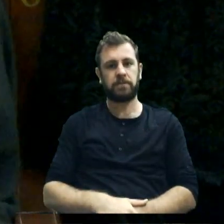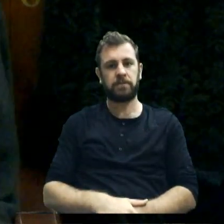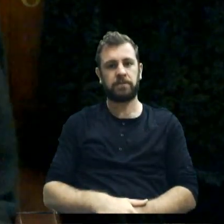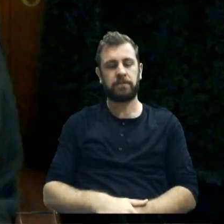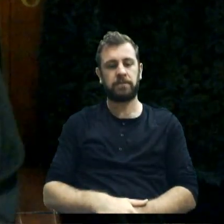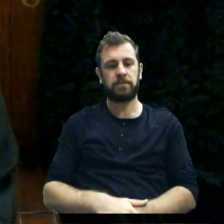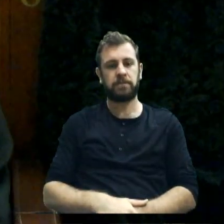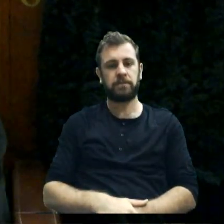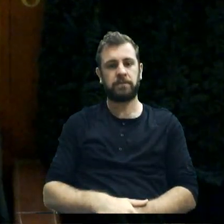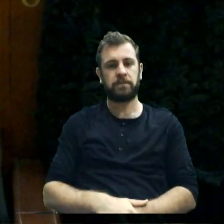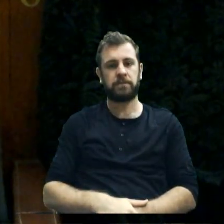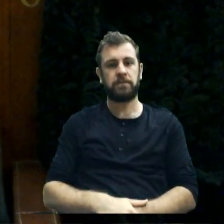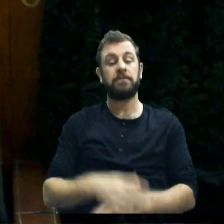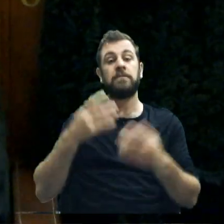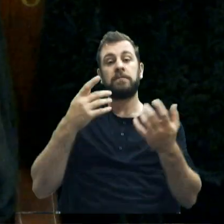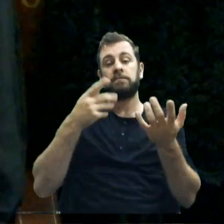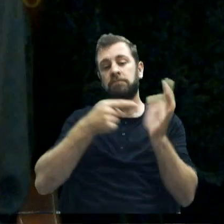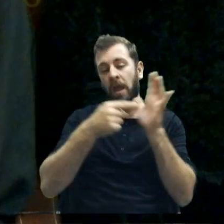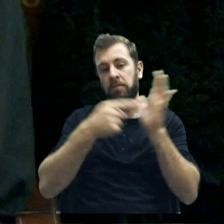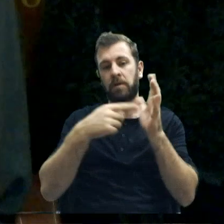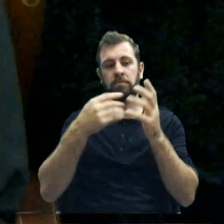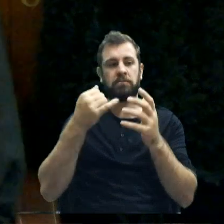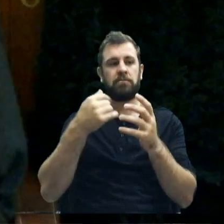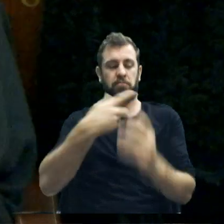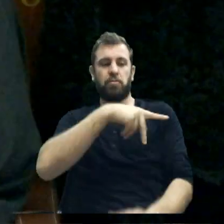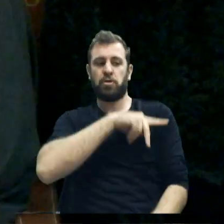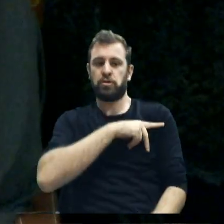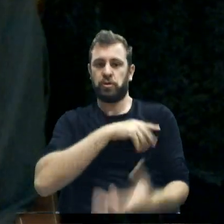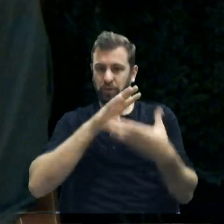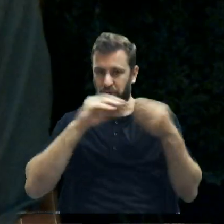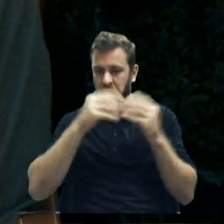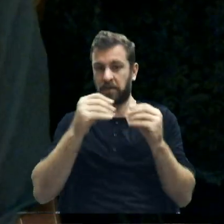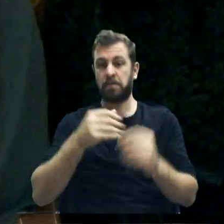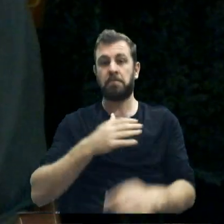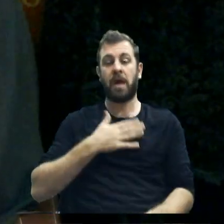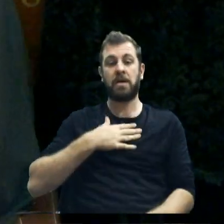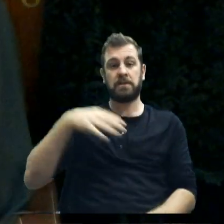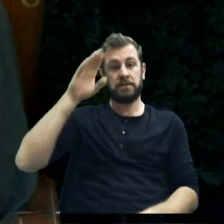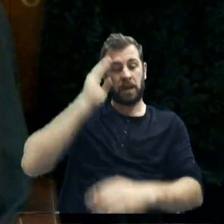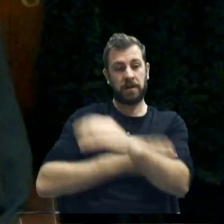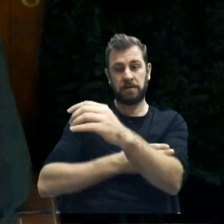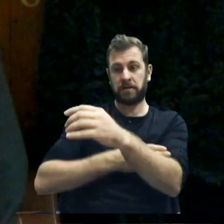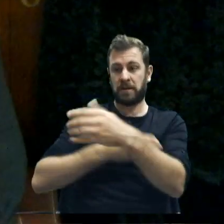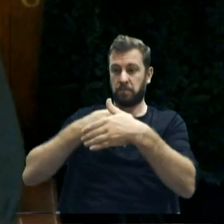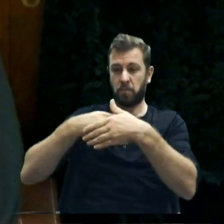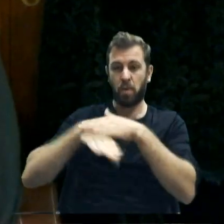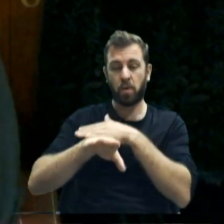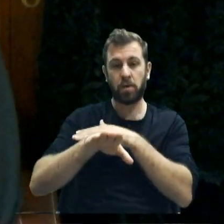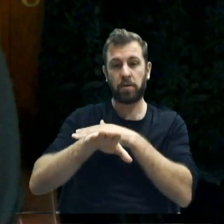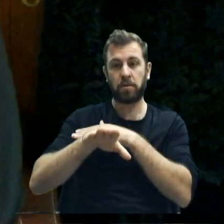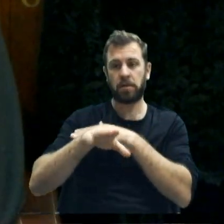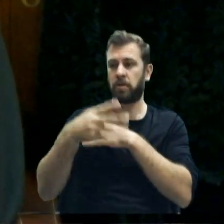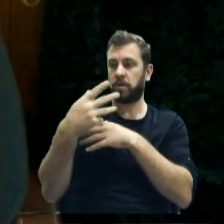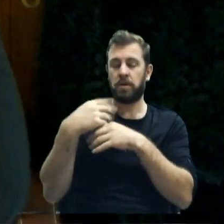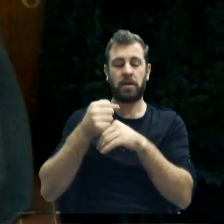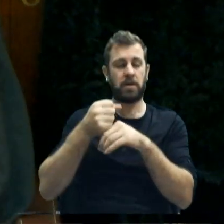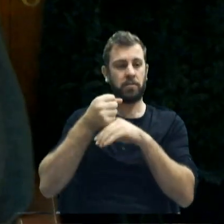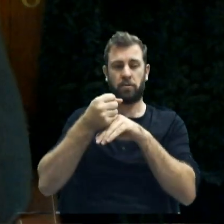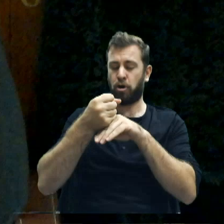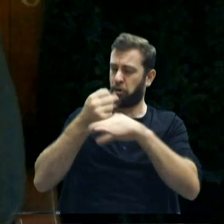When, for example, if I can share with you a personal story, when my son was born, as many of you know, he was born very, very